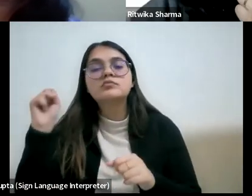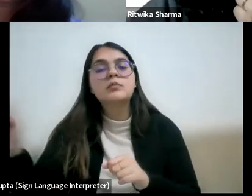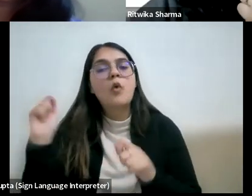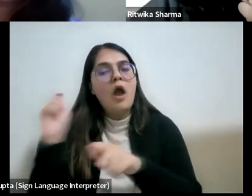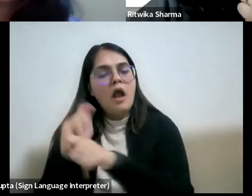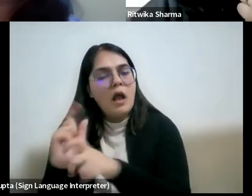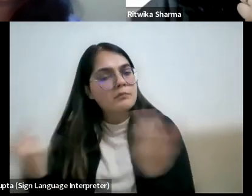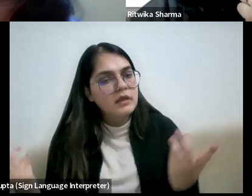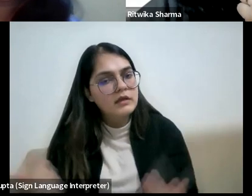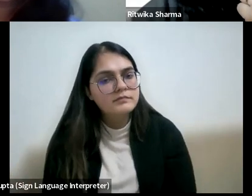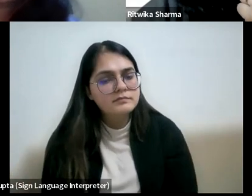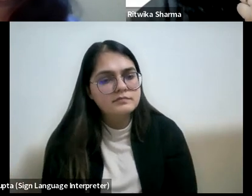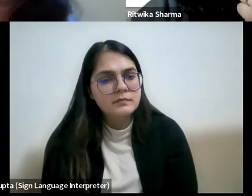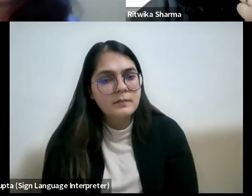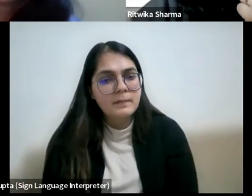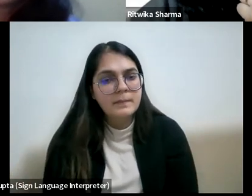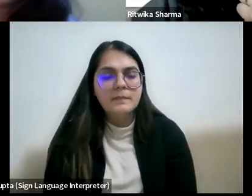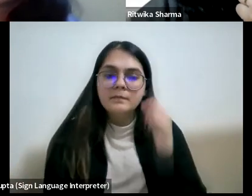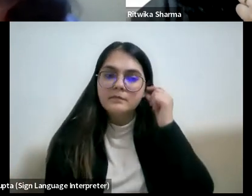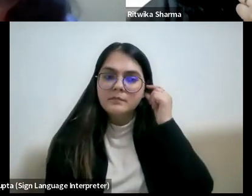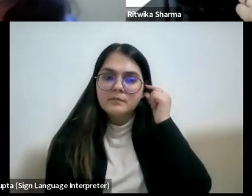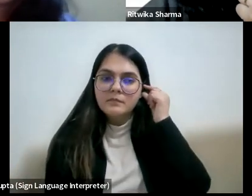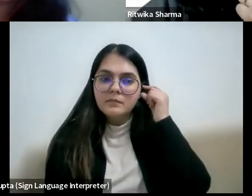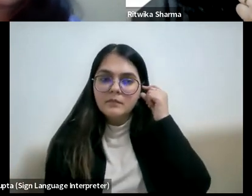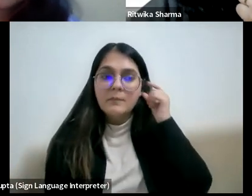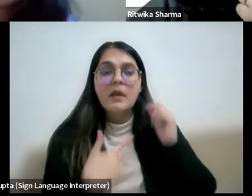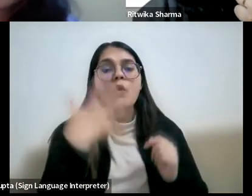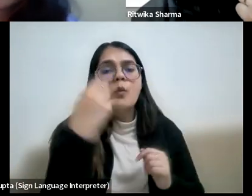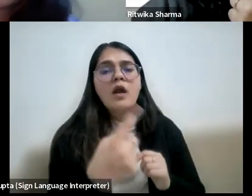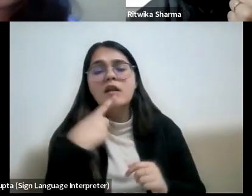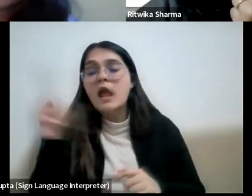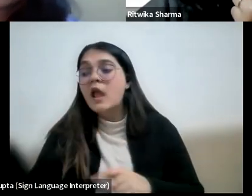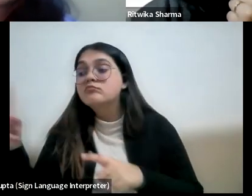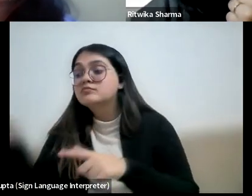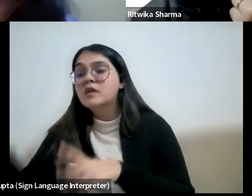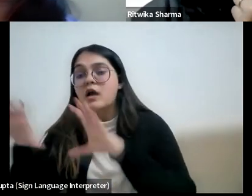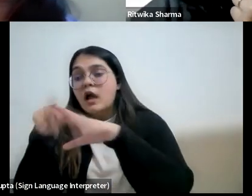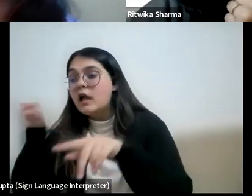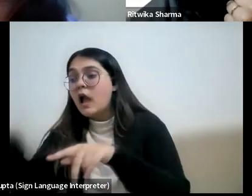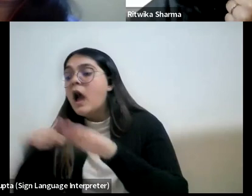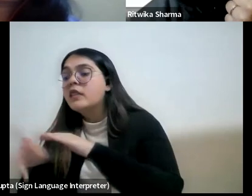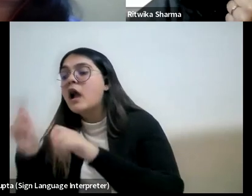I don't want to delve deeper into the functioning of the tribunal because we have a session tomorrow, right?